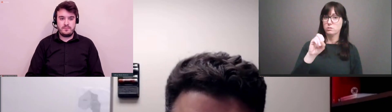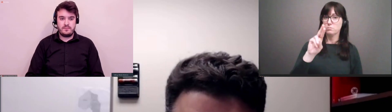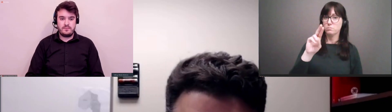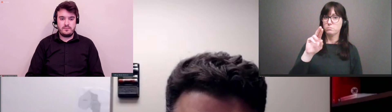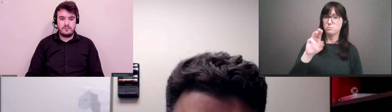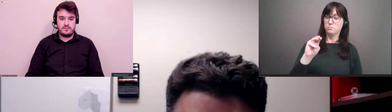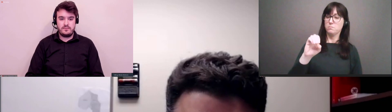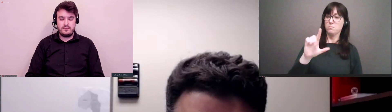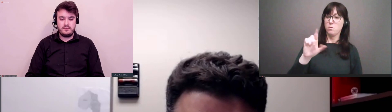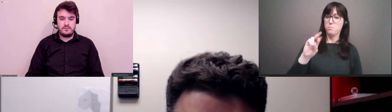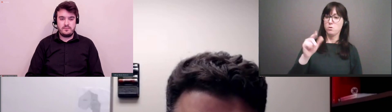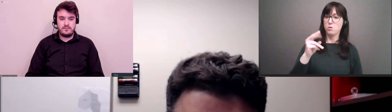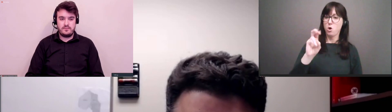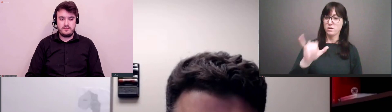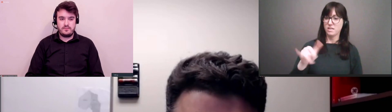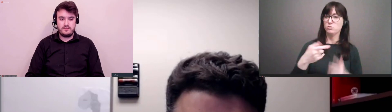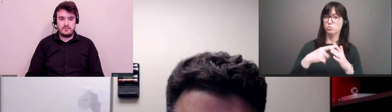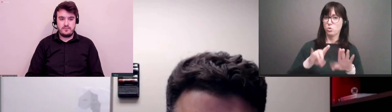words.